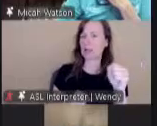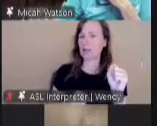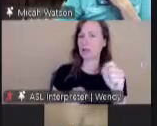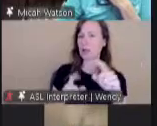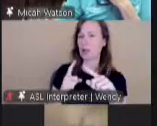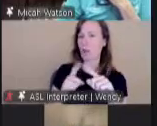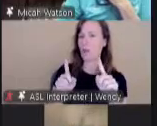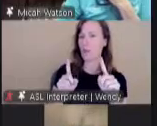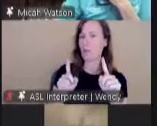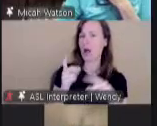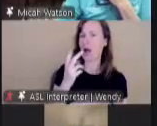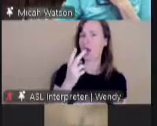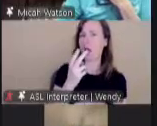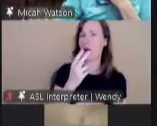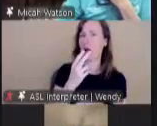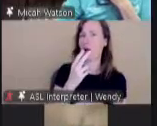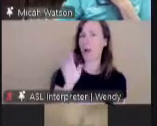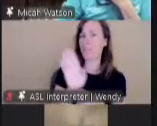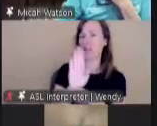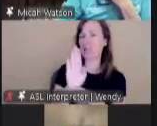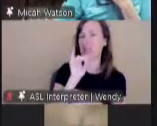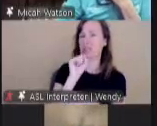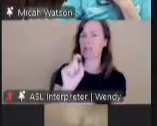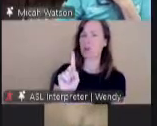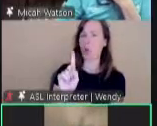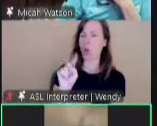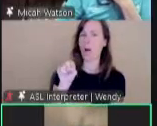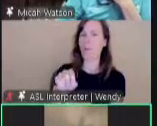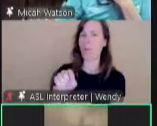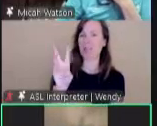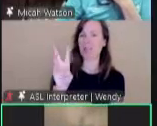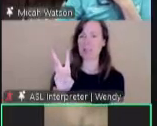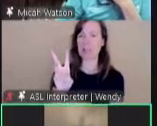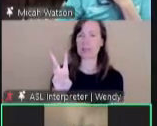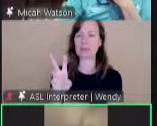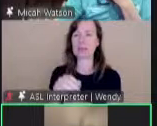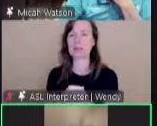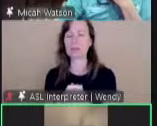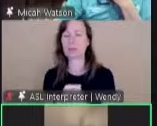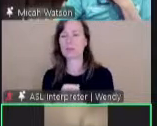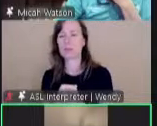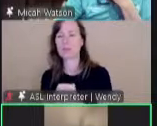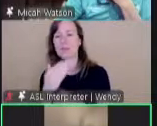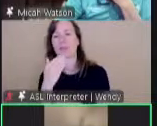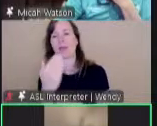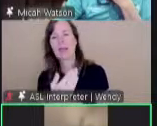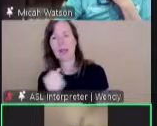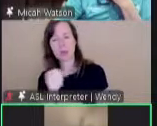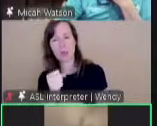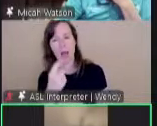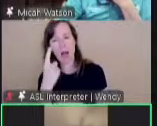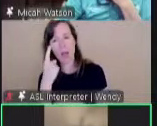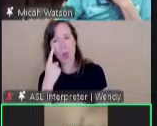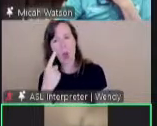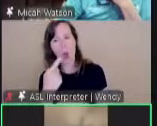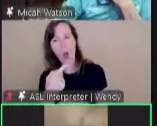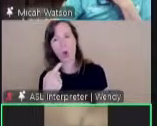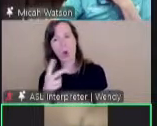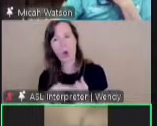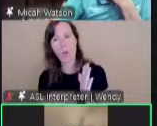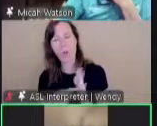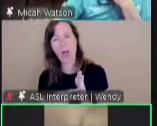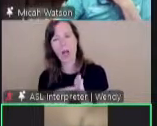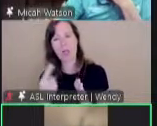as the Hyattsville business, they're at 1.63. Thank you. I thought, excuse me, I thought you were referring to